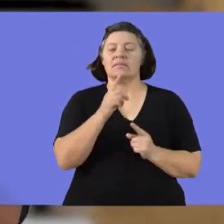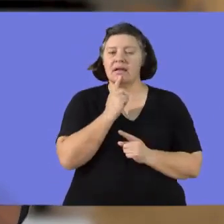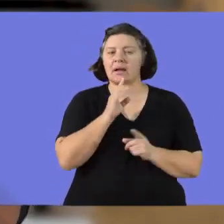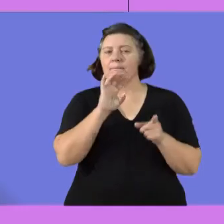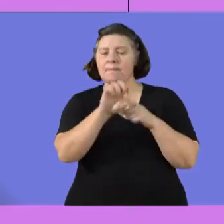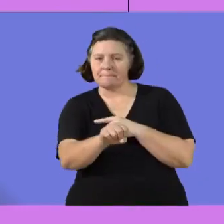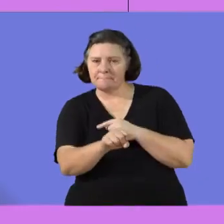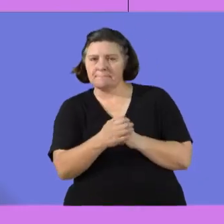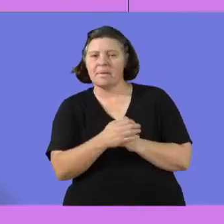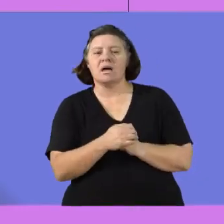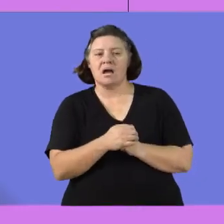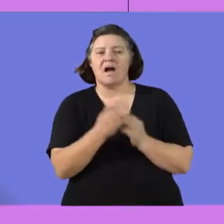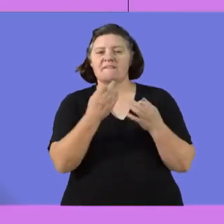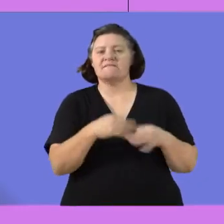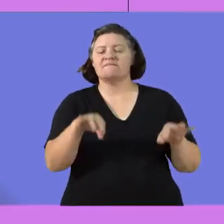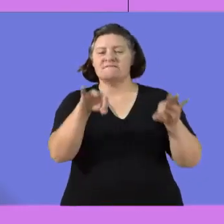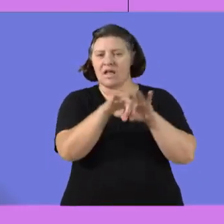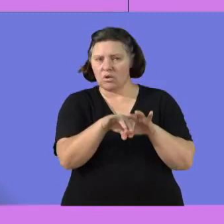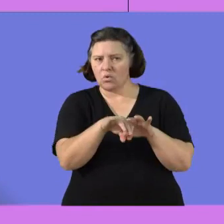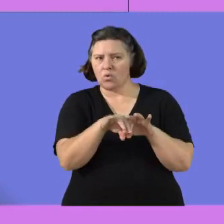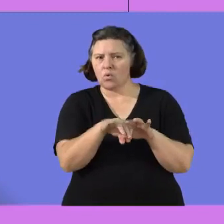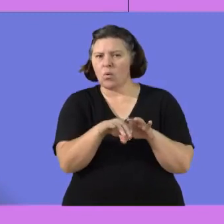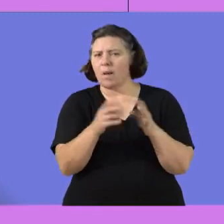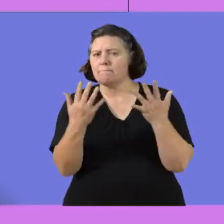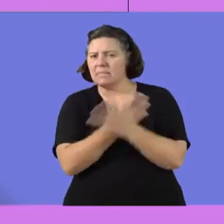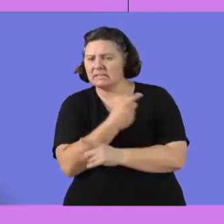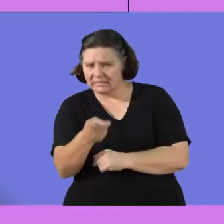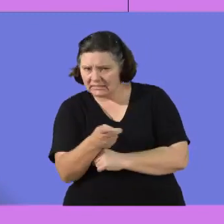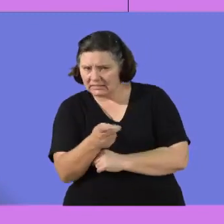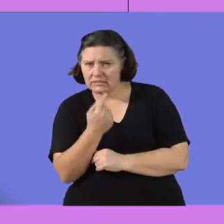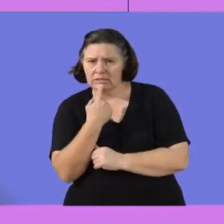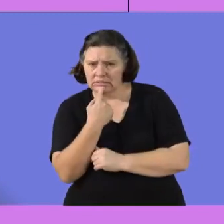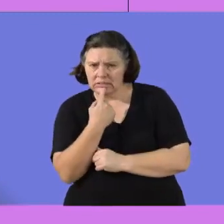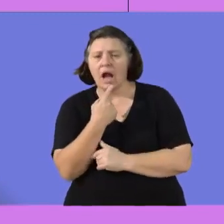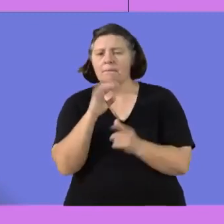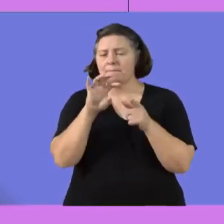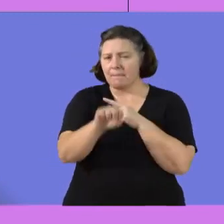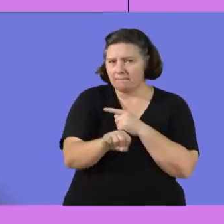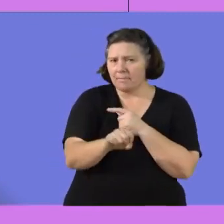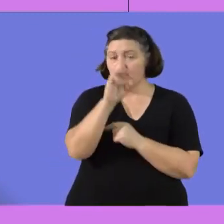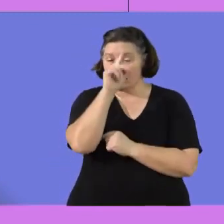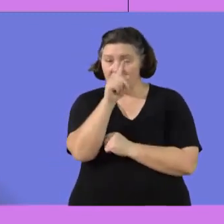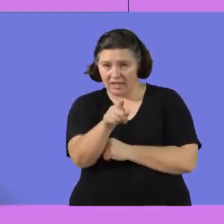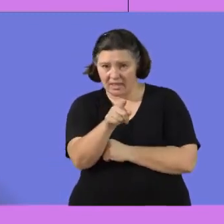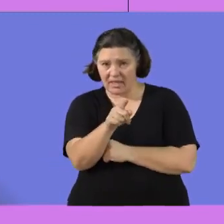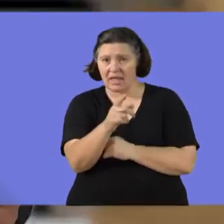3, determining the missing values in a ratio. To determine the missing values in a